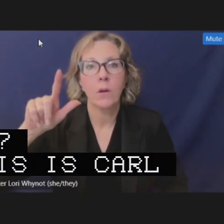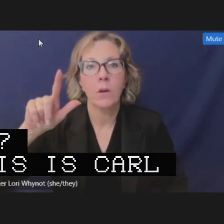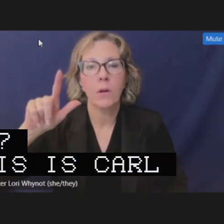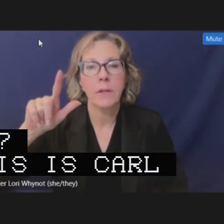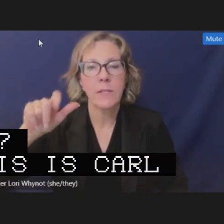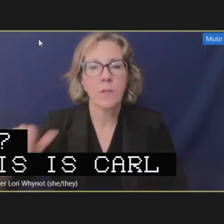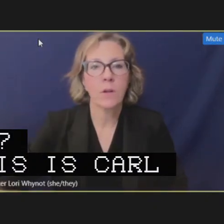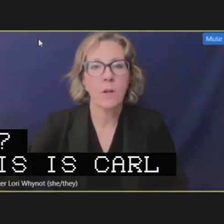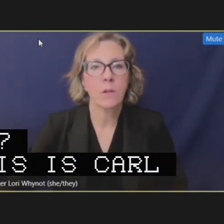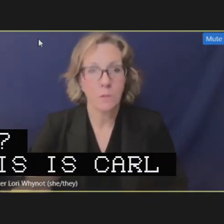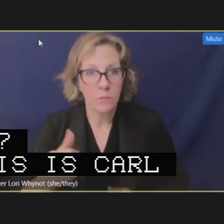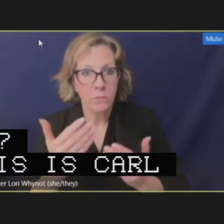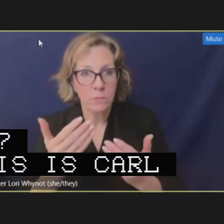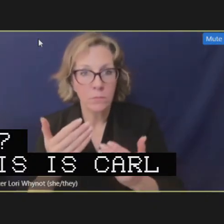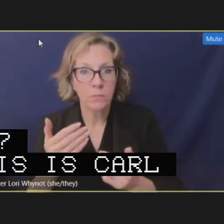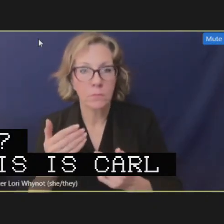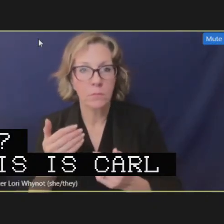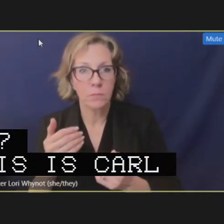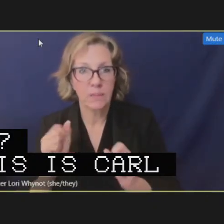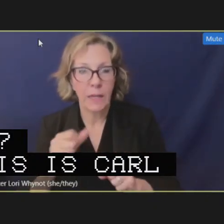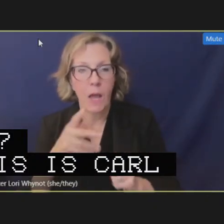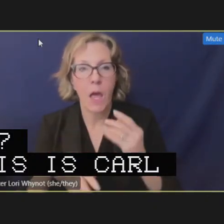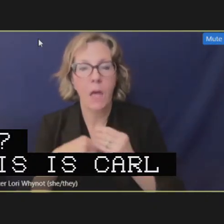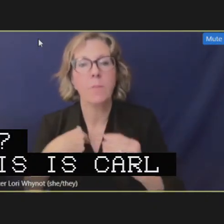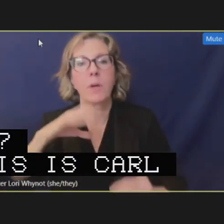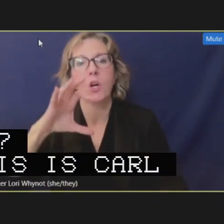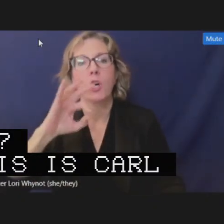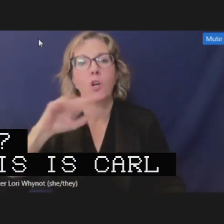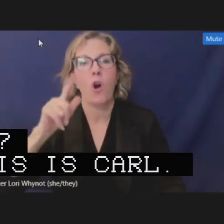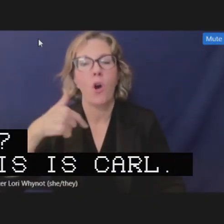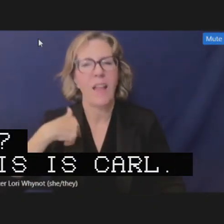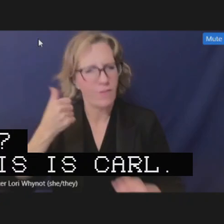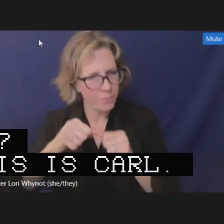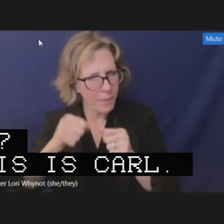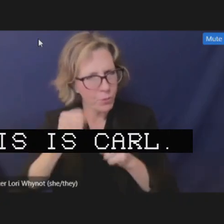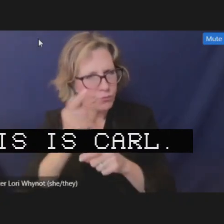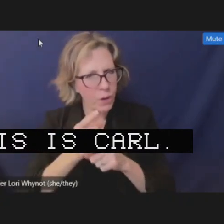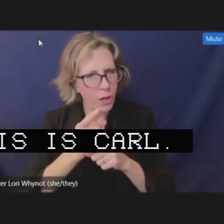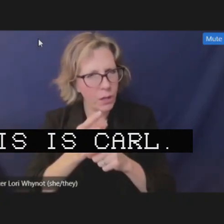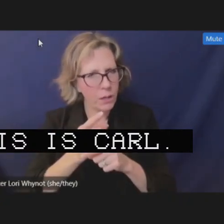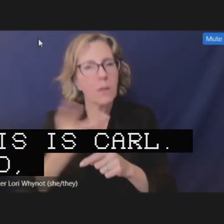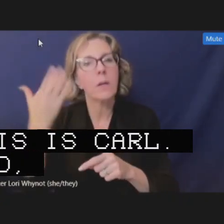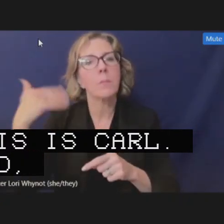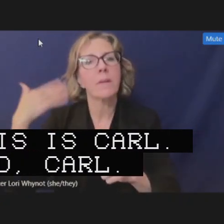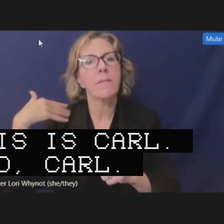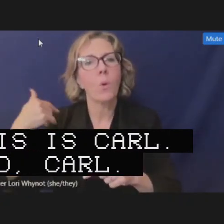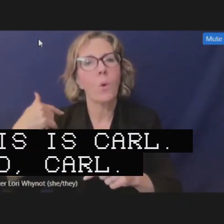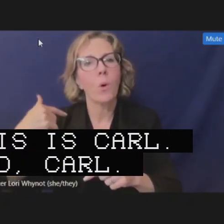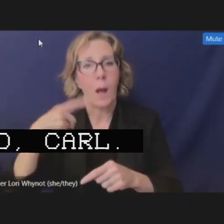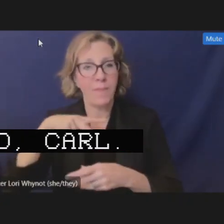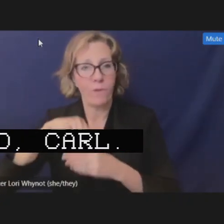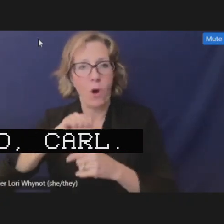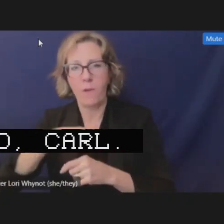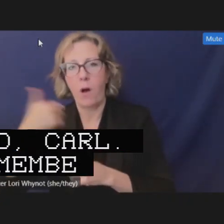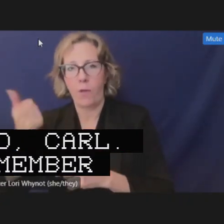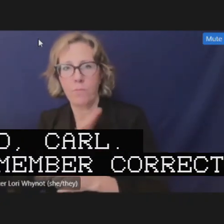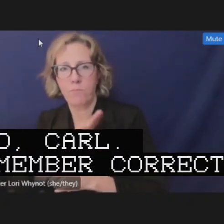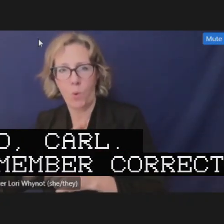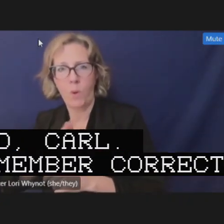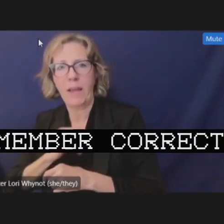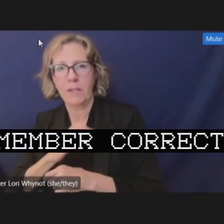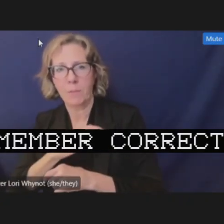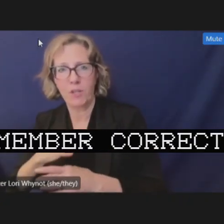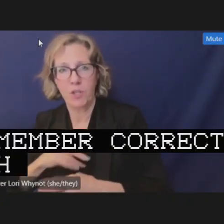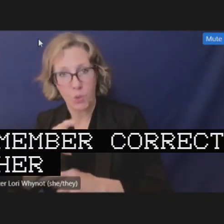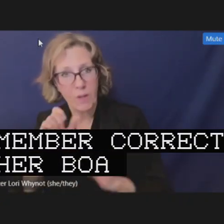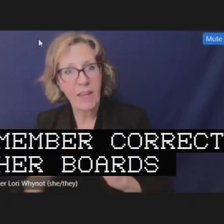May I say something? Yes, Carl. So if I remember correctly from all the other boards and commissions I serve on, you can run the election for the